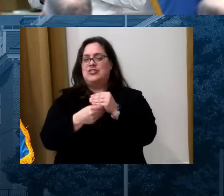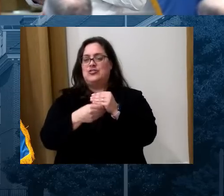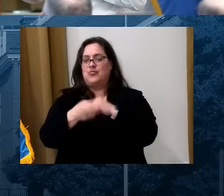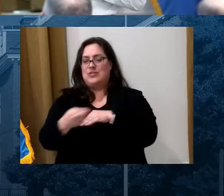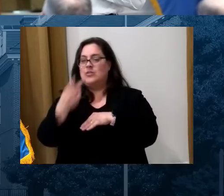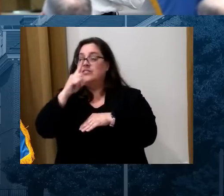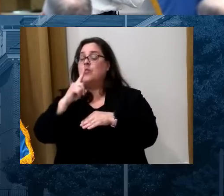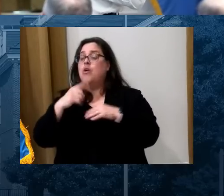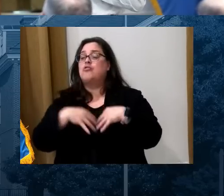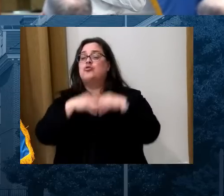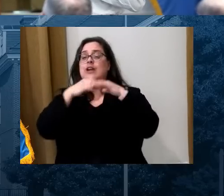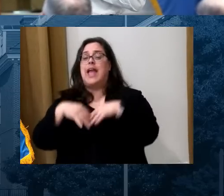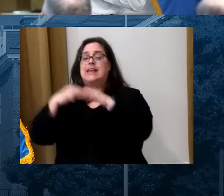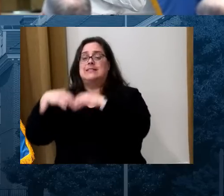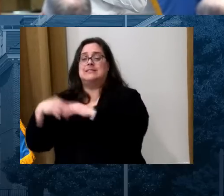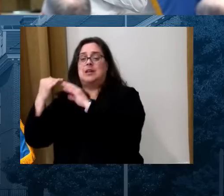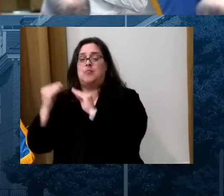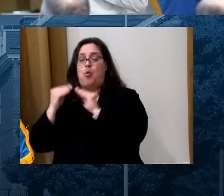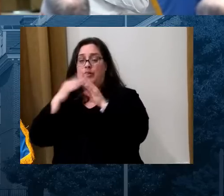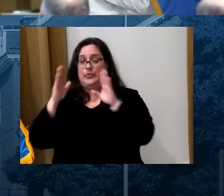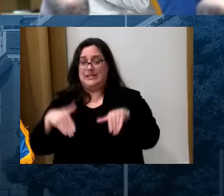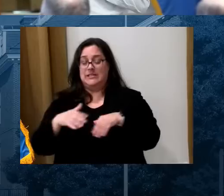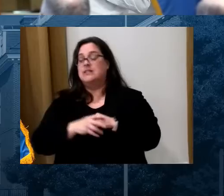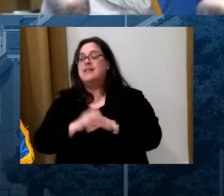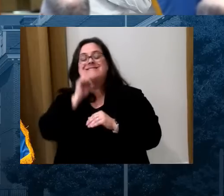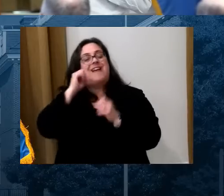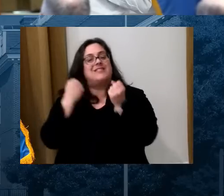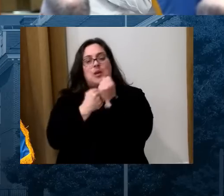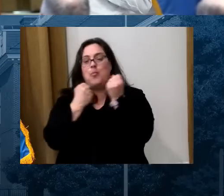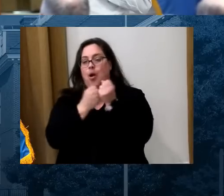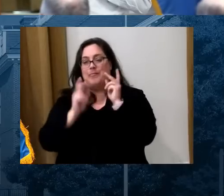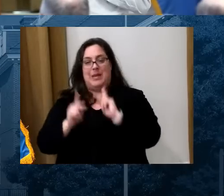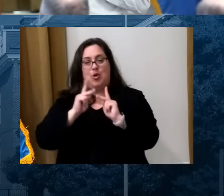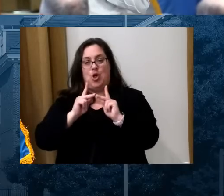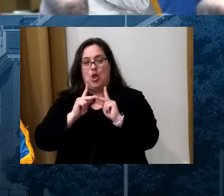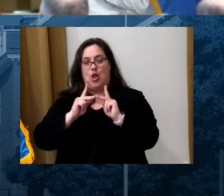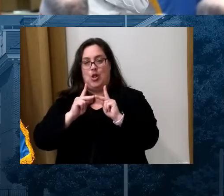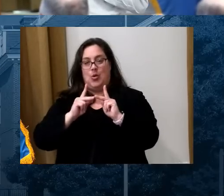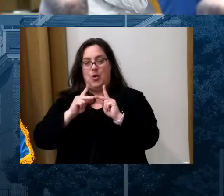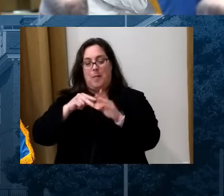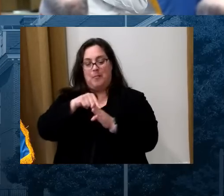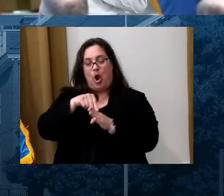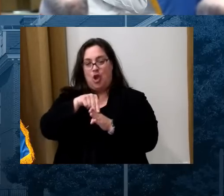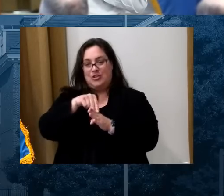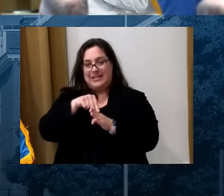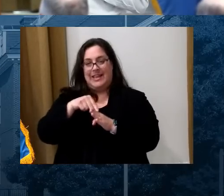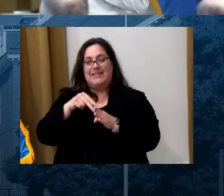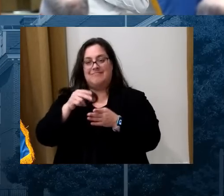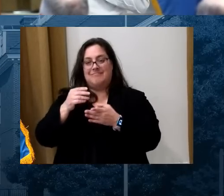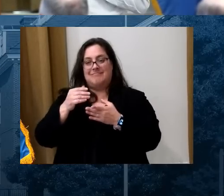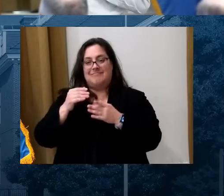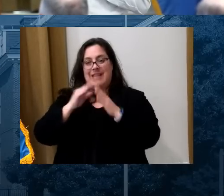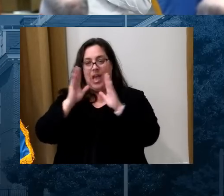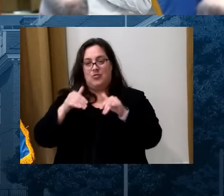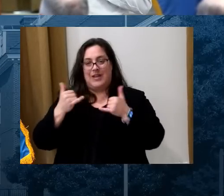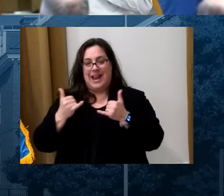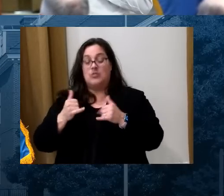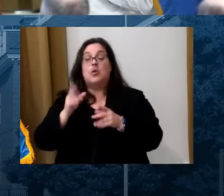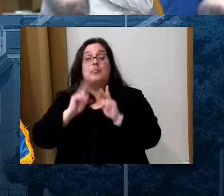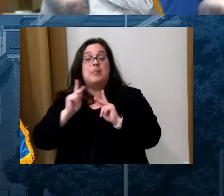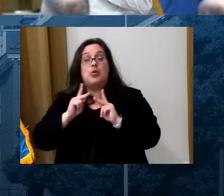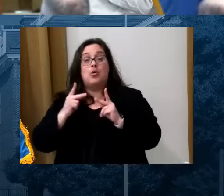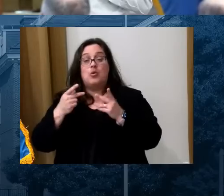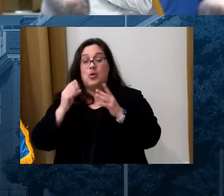units. This does not support folks that are marginally housed at the moment, right? So our people that are